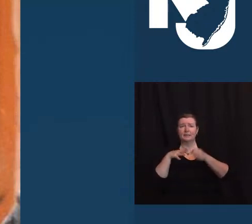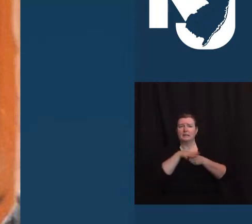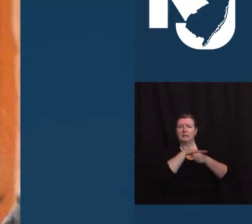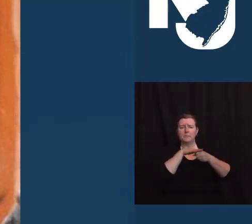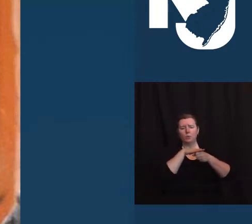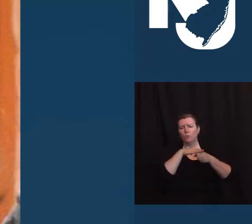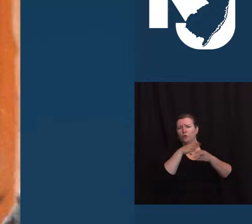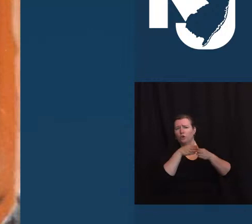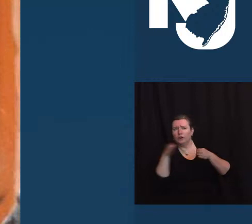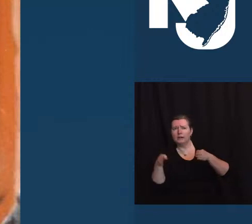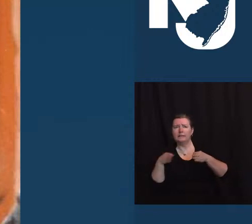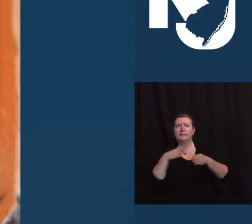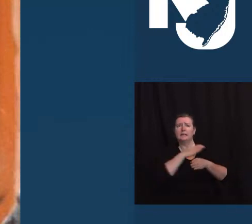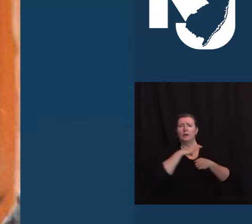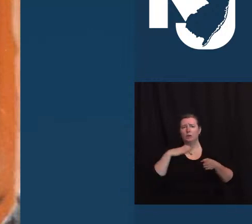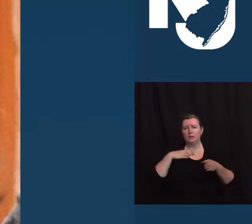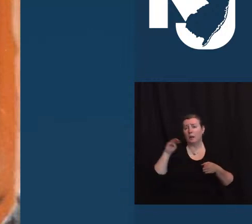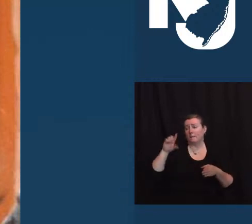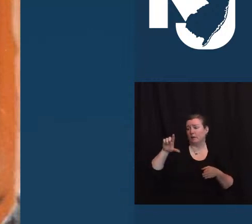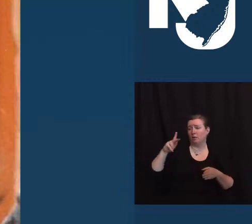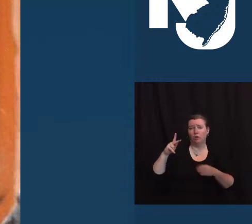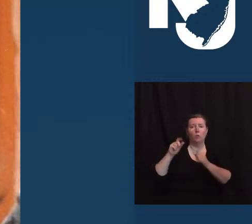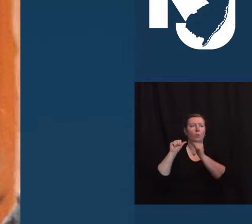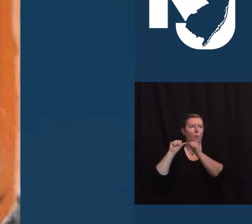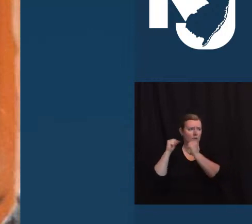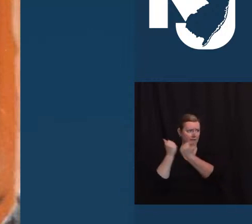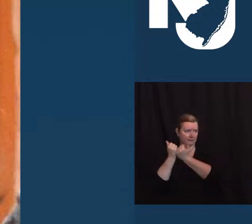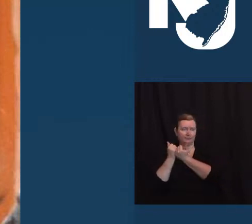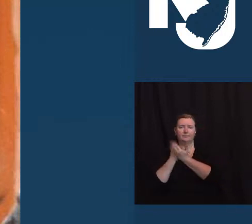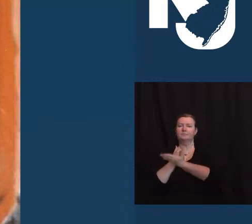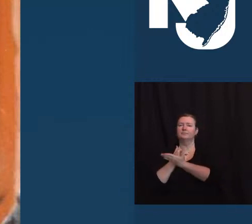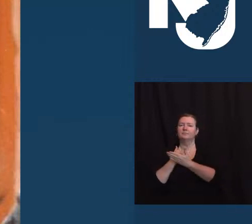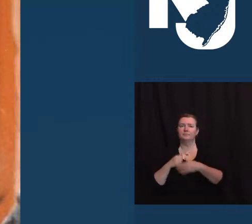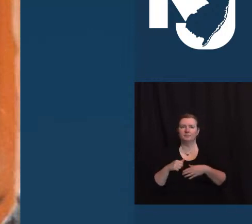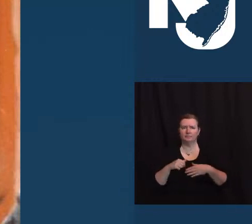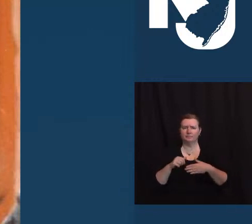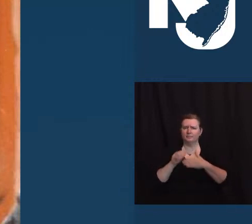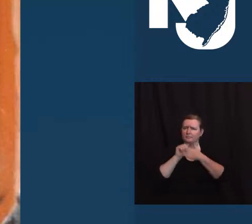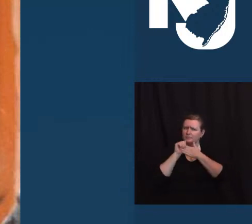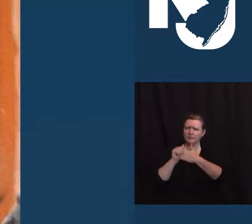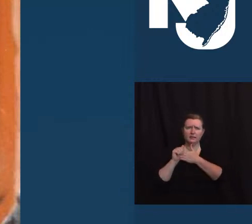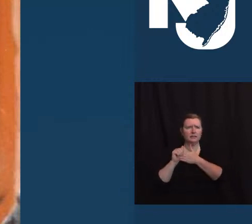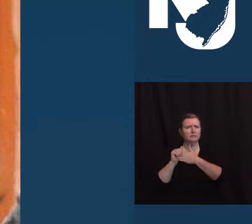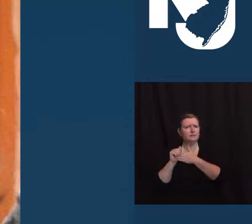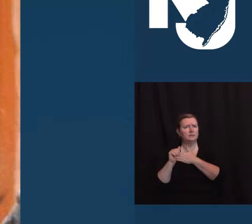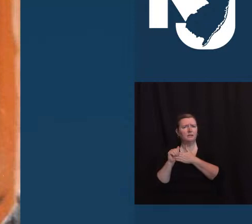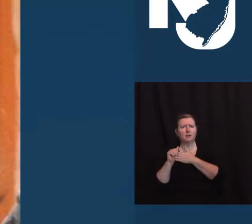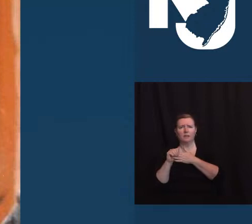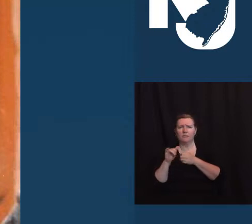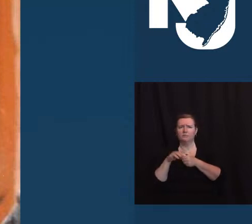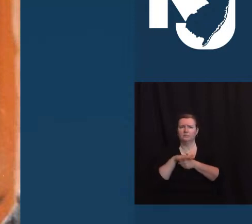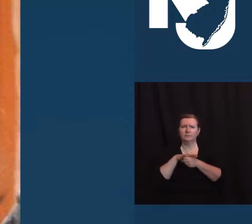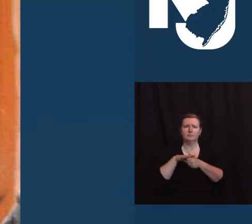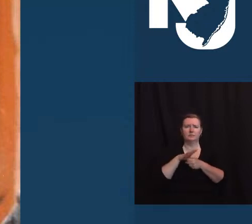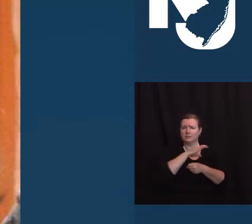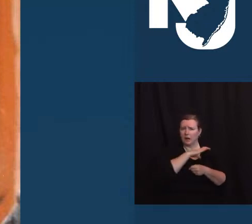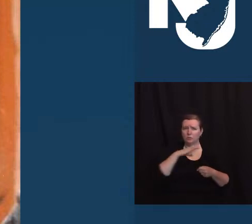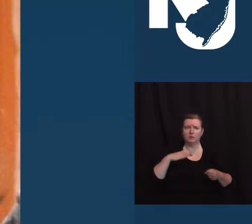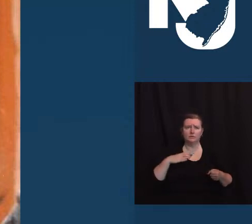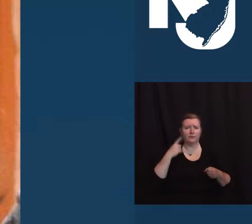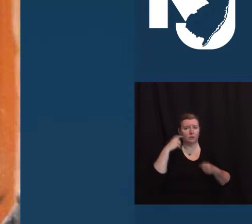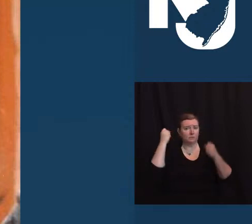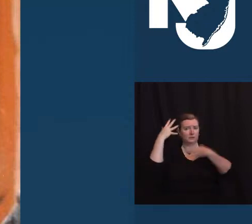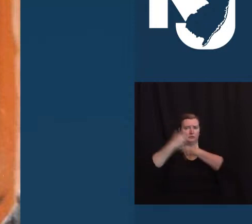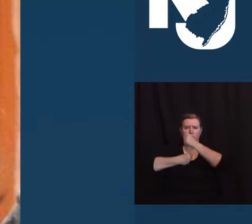Jr. Association of Westfield. She continued to lead the Neighborhood Council and MLK Association for many years. She